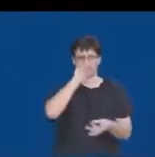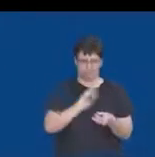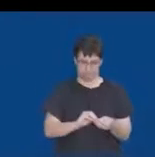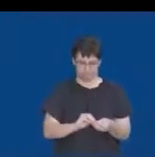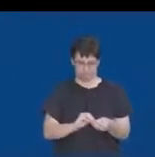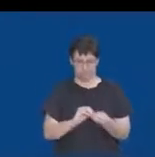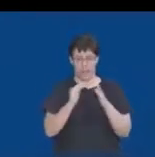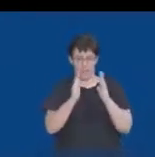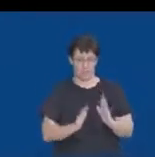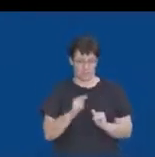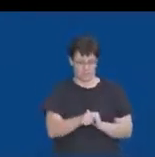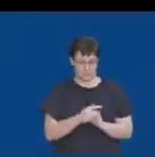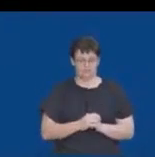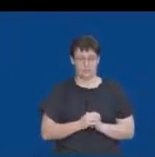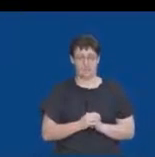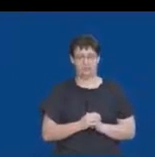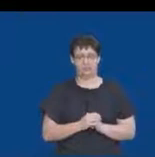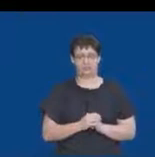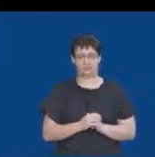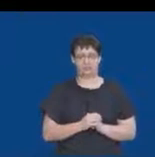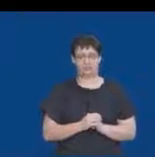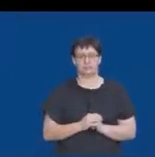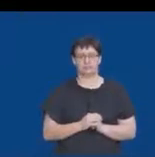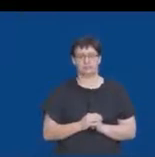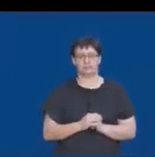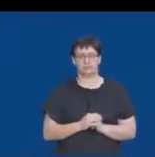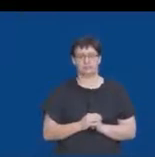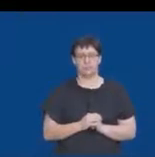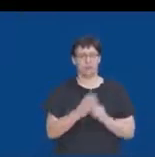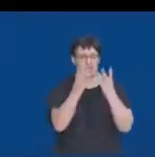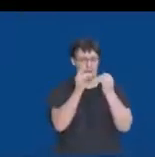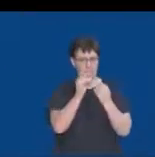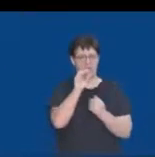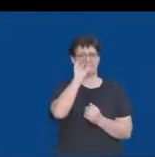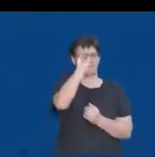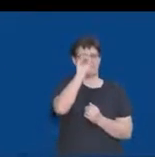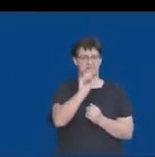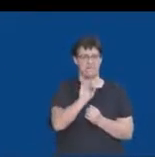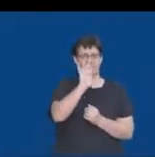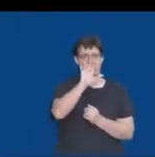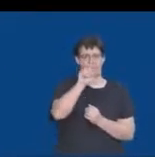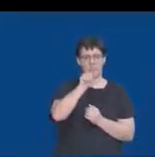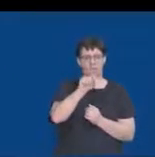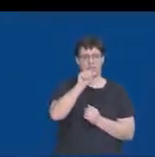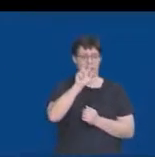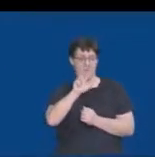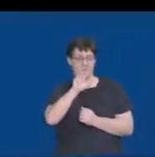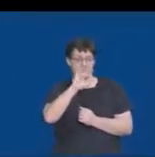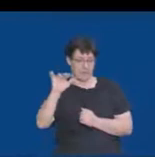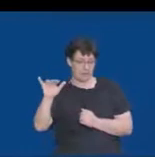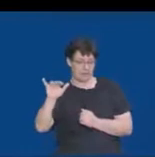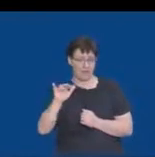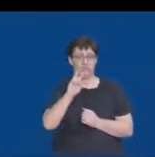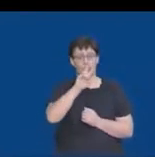households. So, and then the numbers that we have is your 5.8 million. So